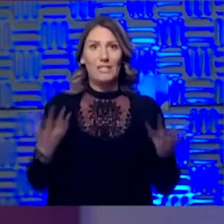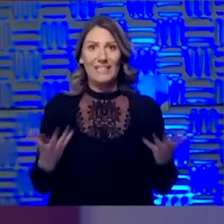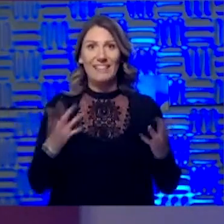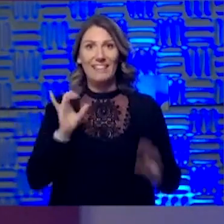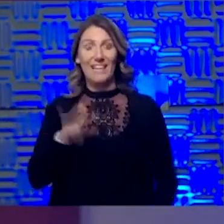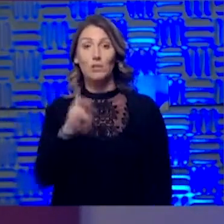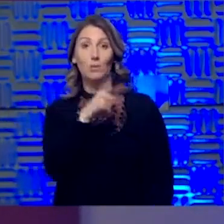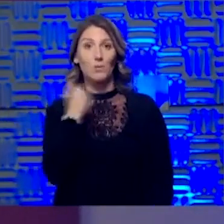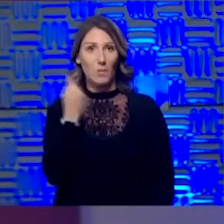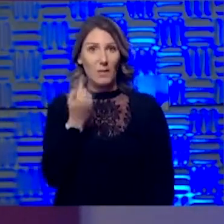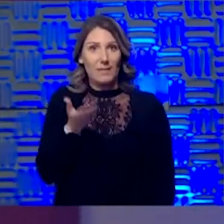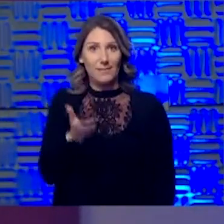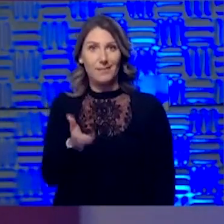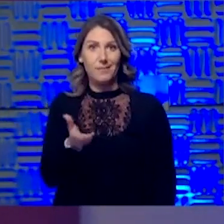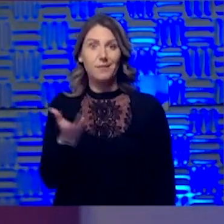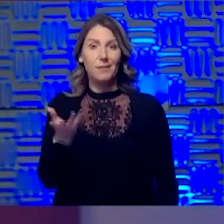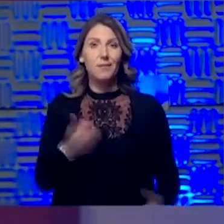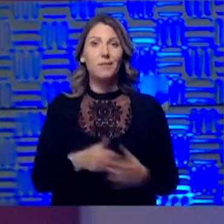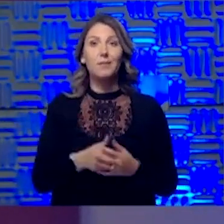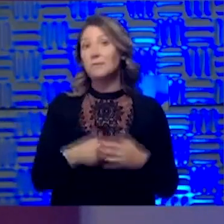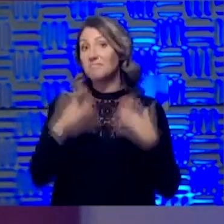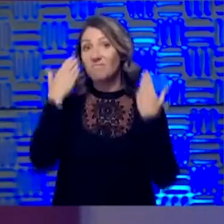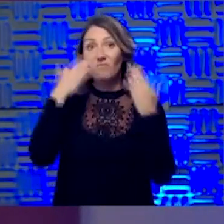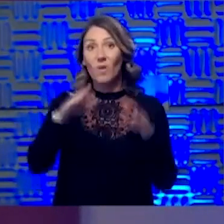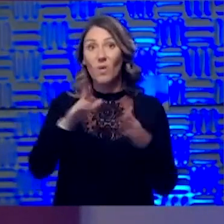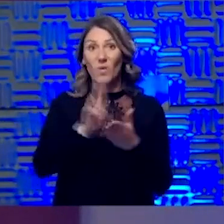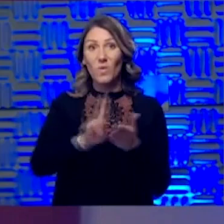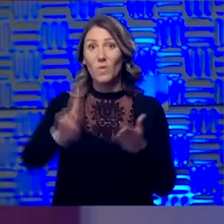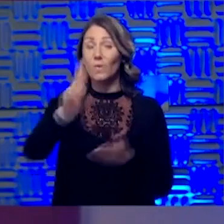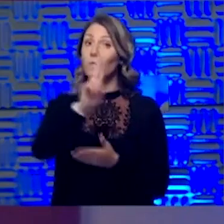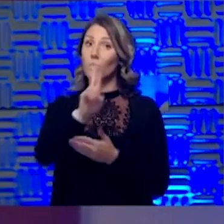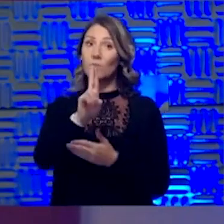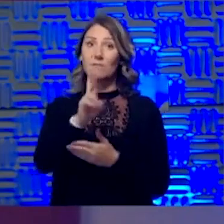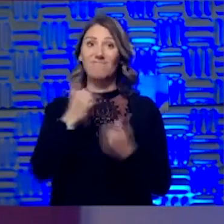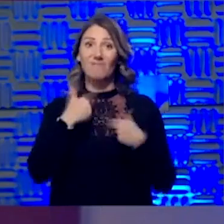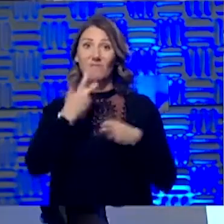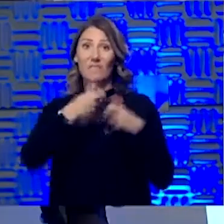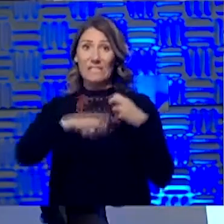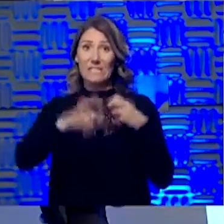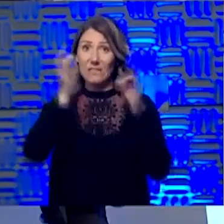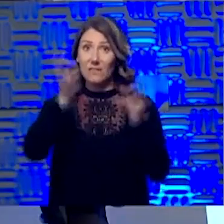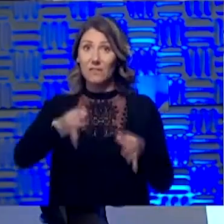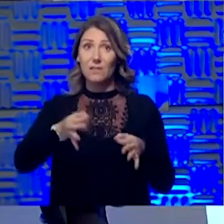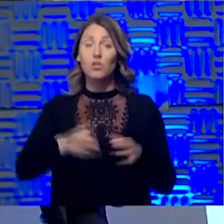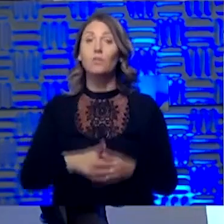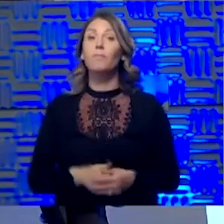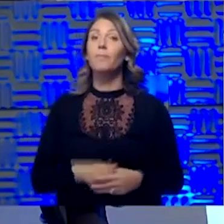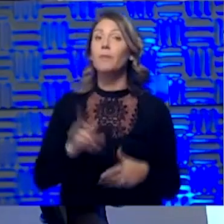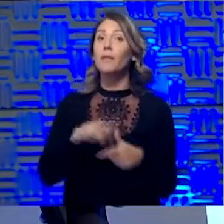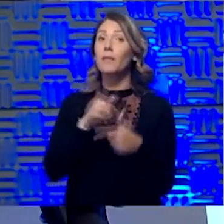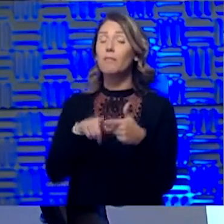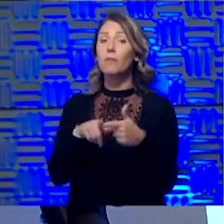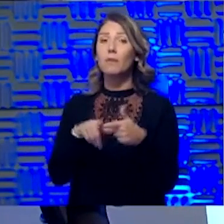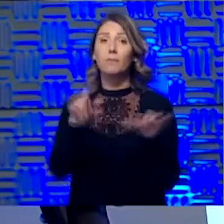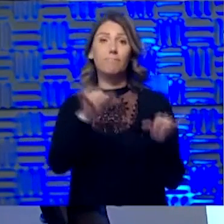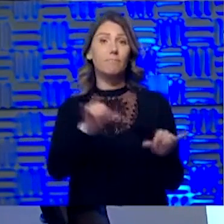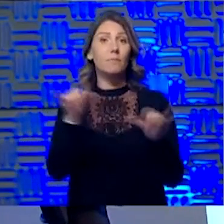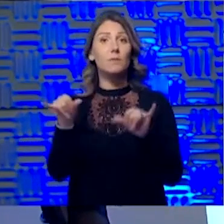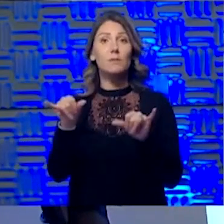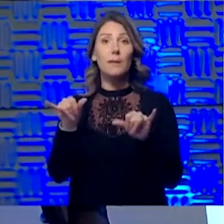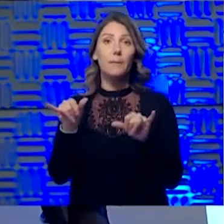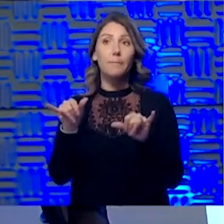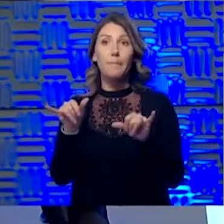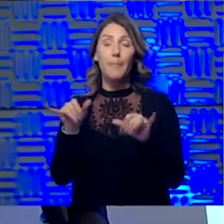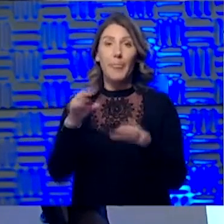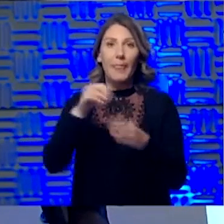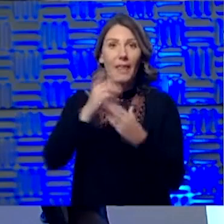risk. Yeah. So I don't know. I think universities have a tough decision. Well, and then you take that same, you're